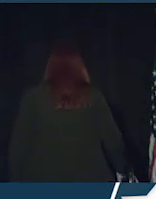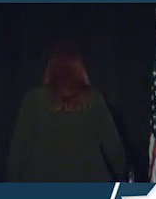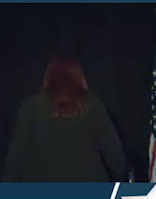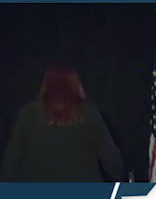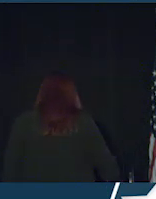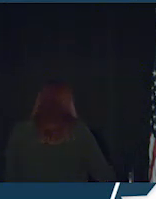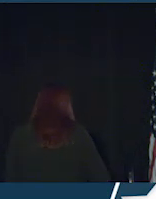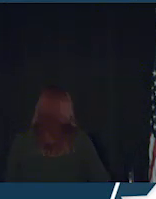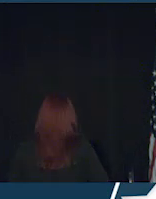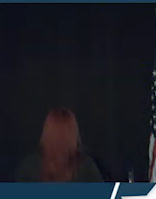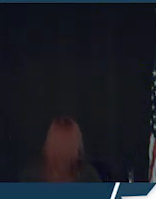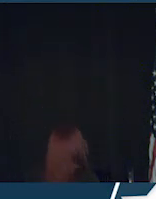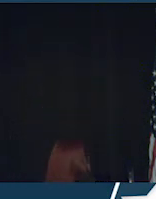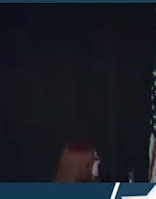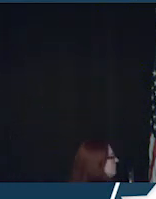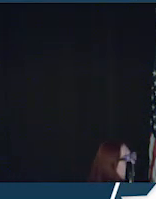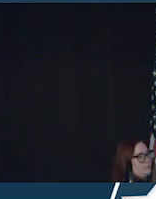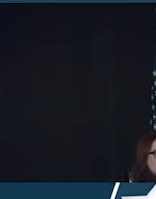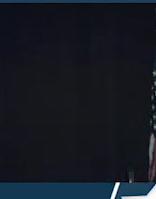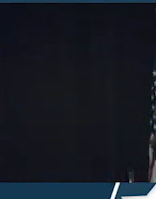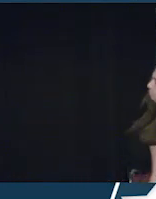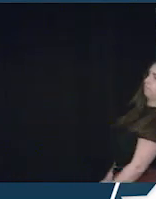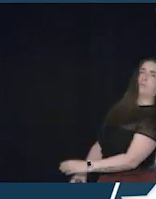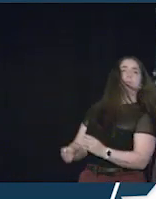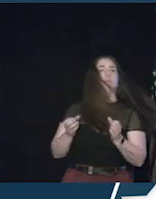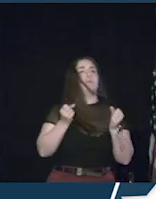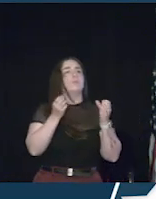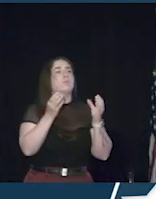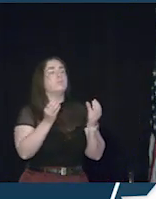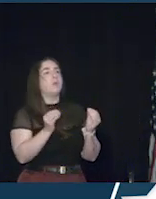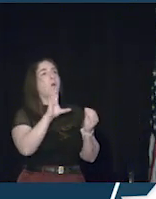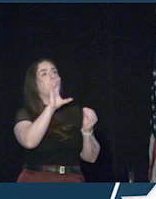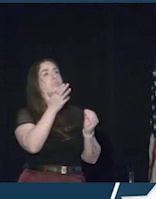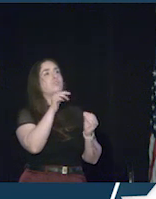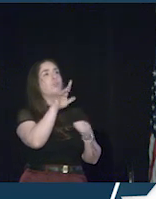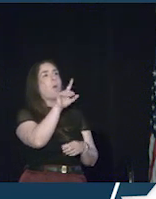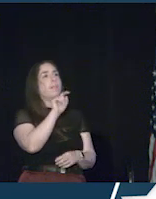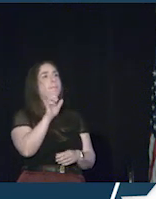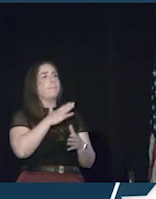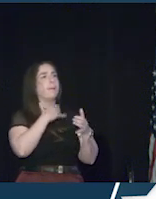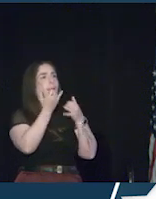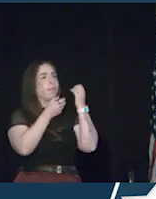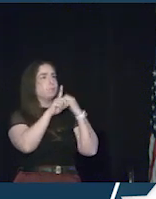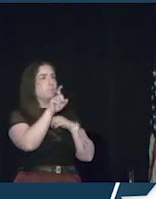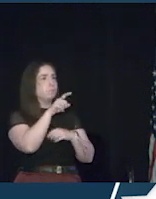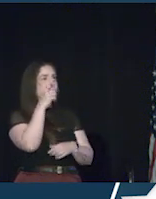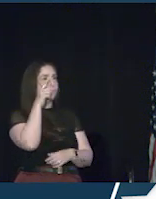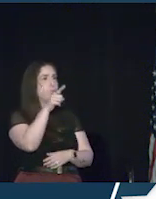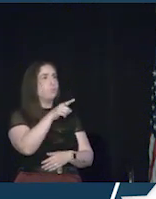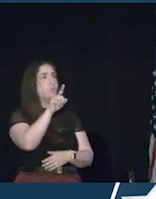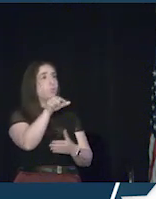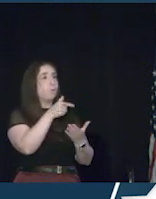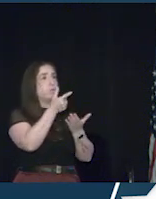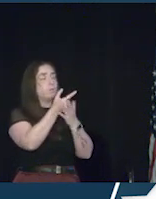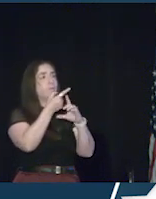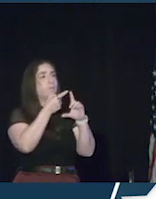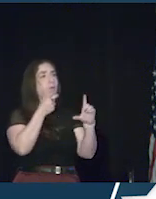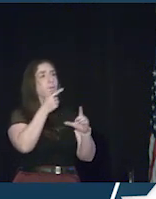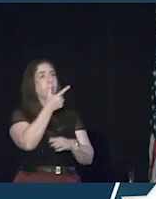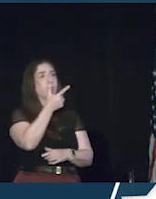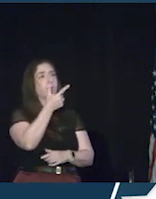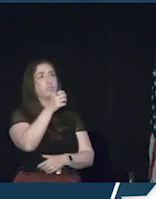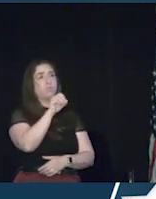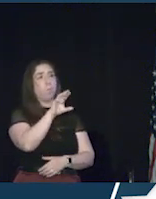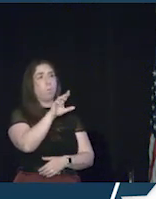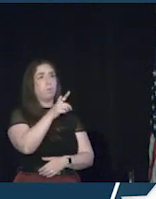That was marvelous. So, Charlotte, my next question is for you. You graduated from George Mason